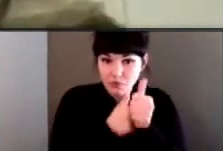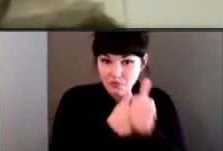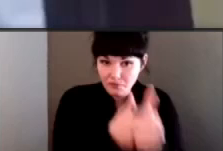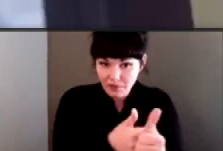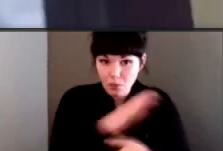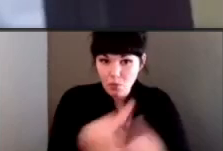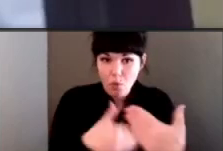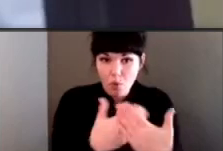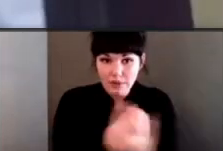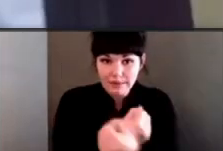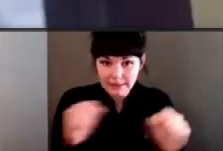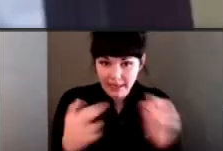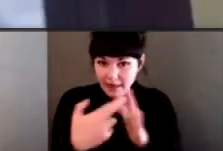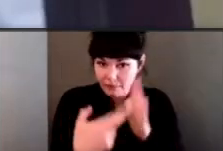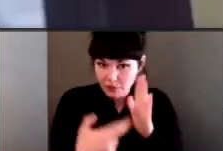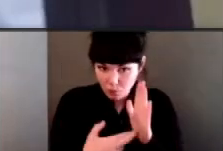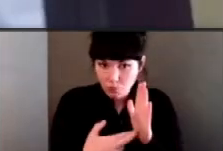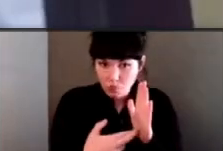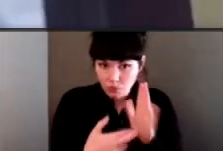So